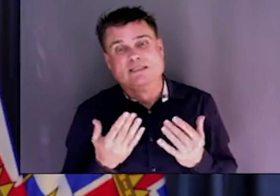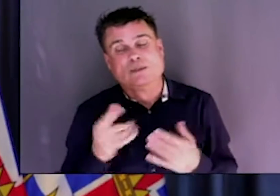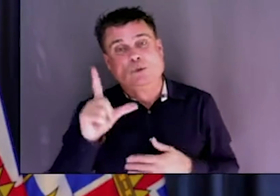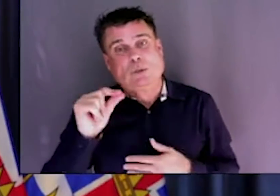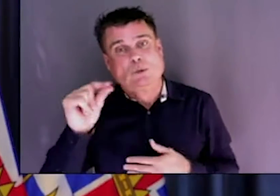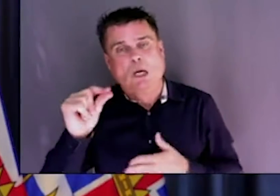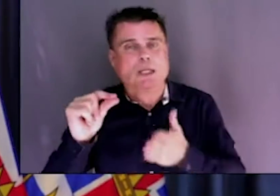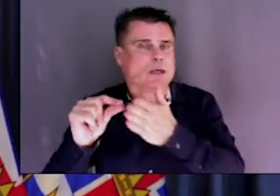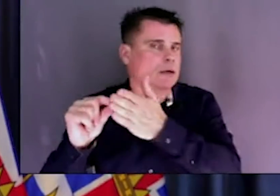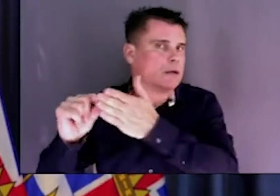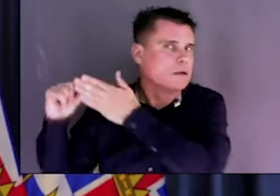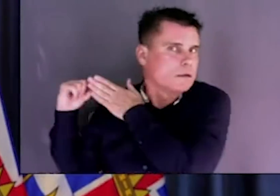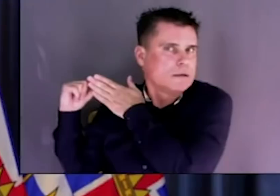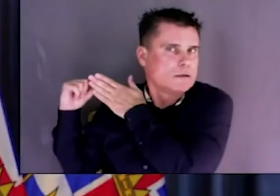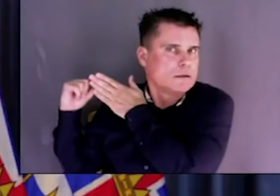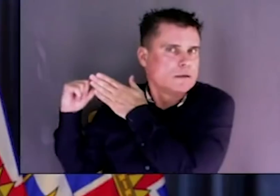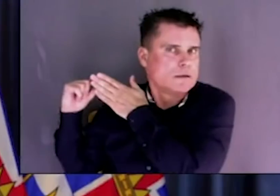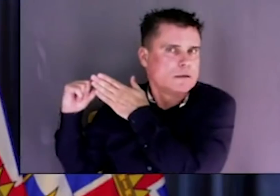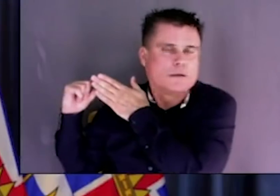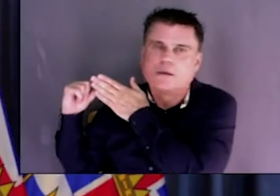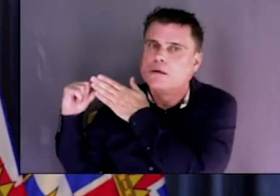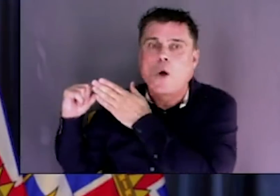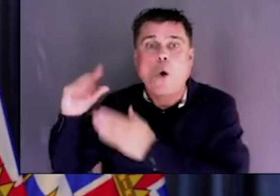Our next question is from Andrew McLeod-Tyee.